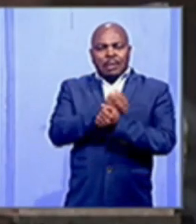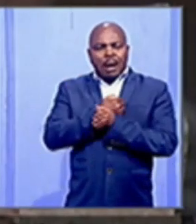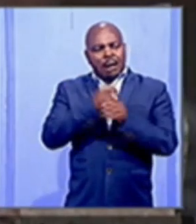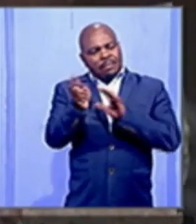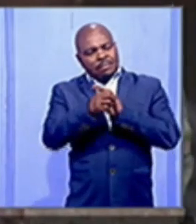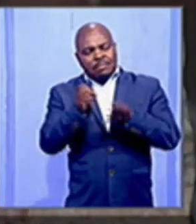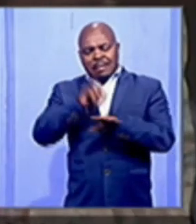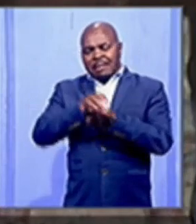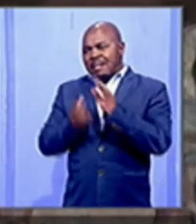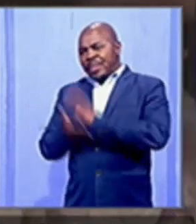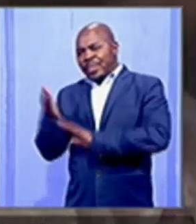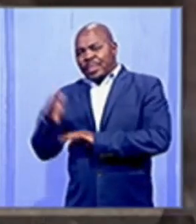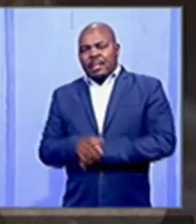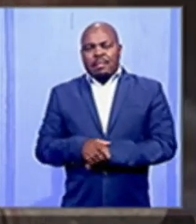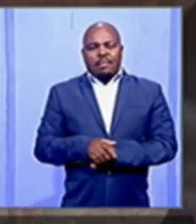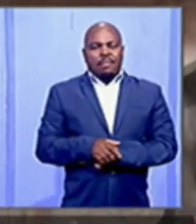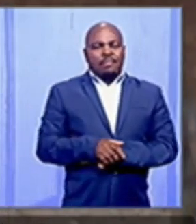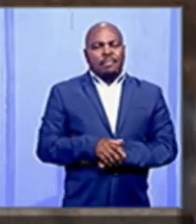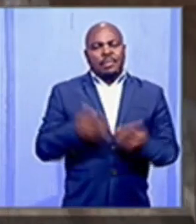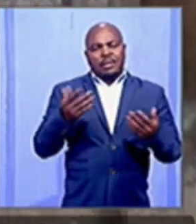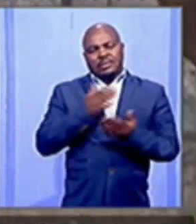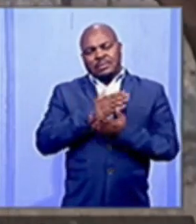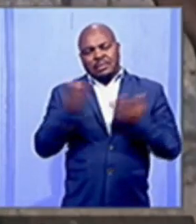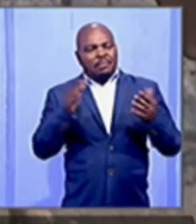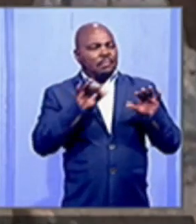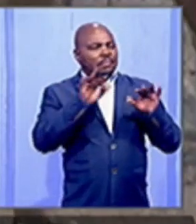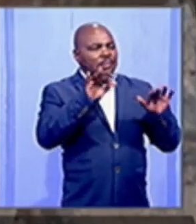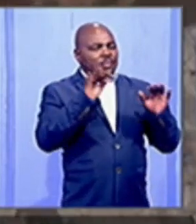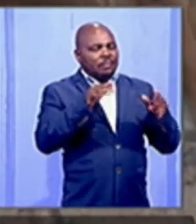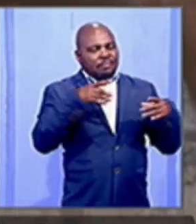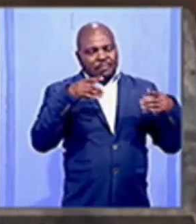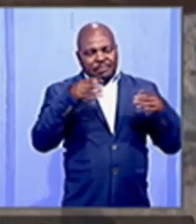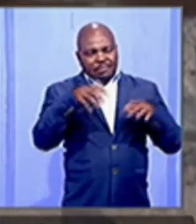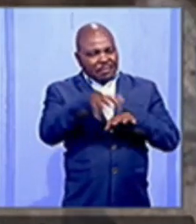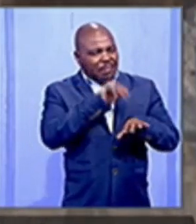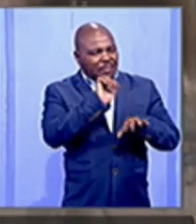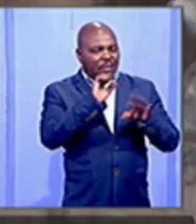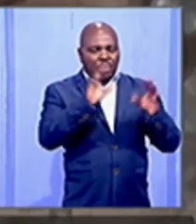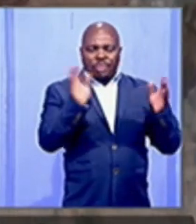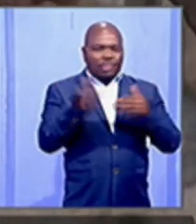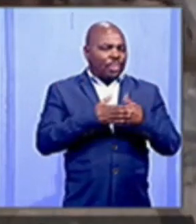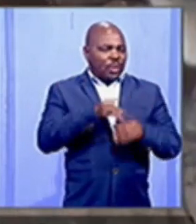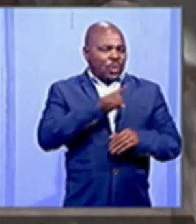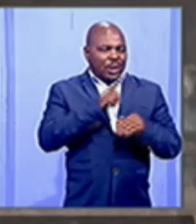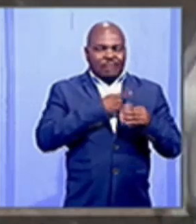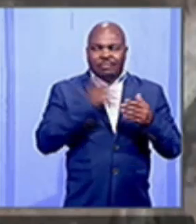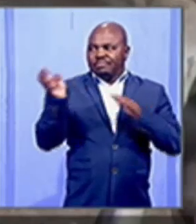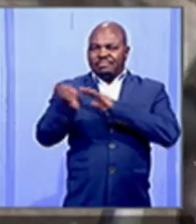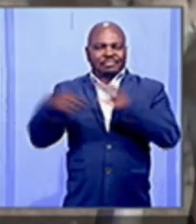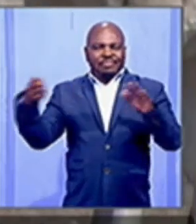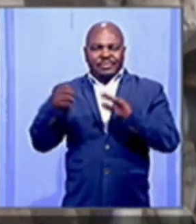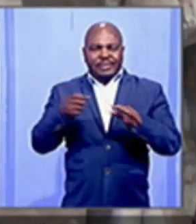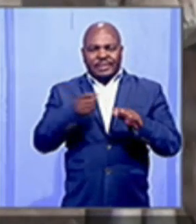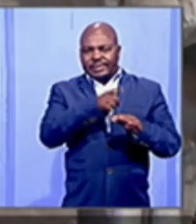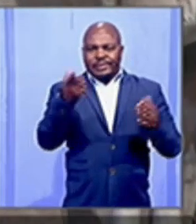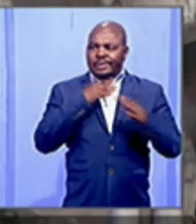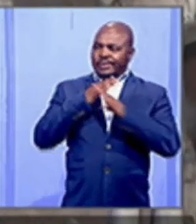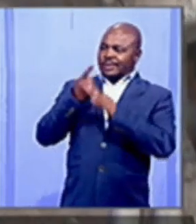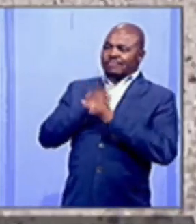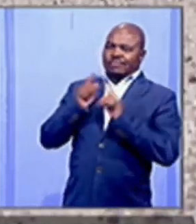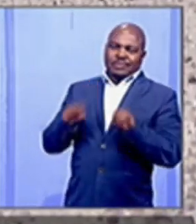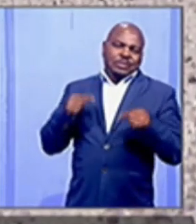kgang ya kutlobotlhoko ya barui ba masaka a bona a tswalwang ke magodu ba ba tlogela ba iphotlere ba senang se ba ka iphemang ka sona